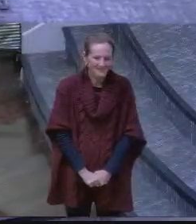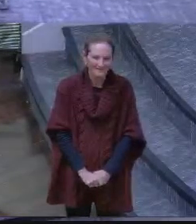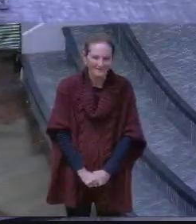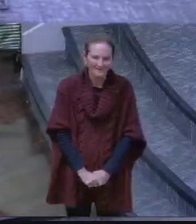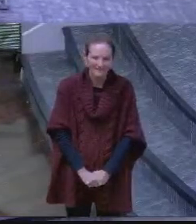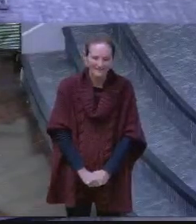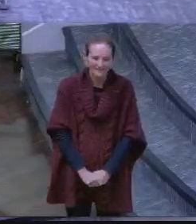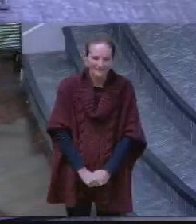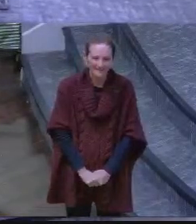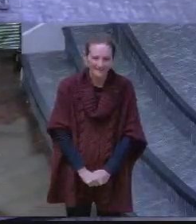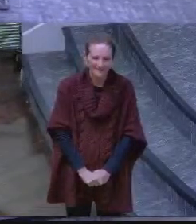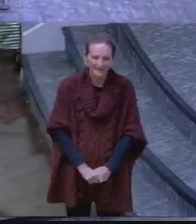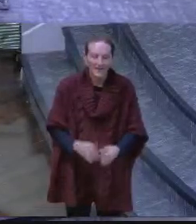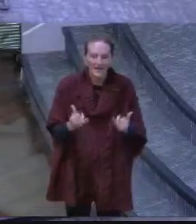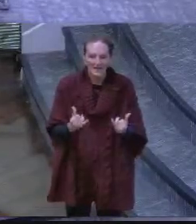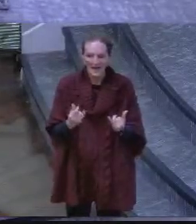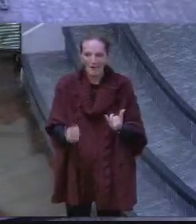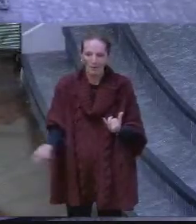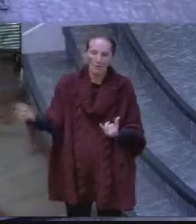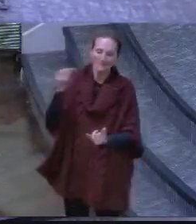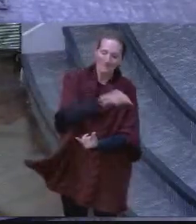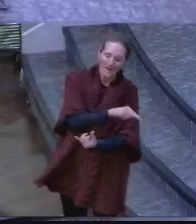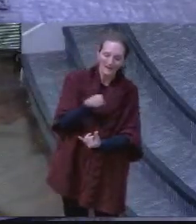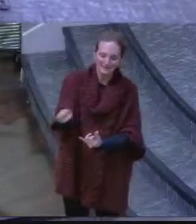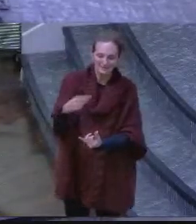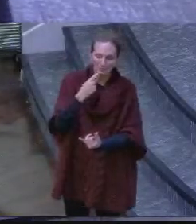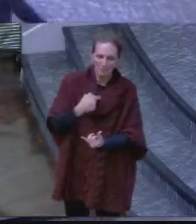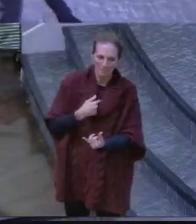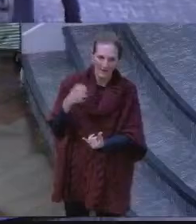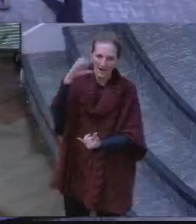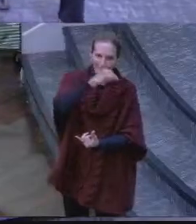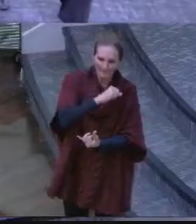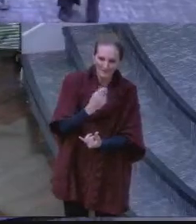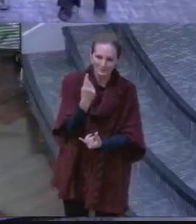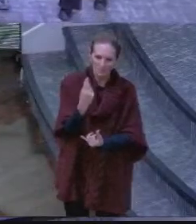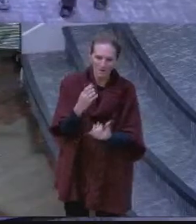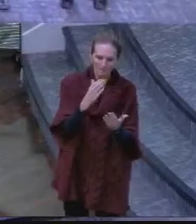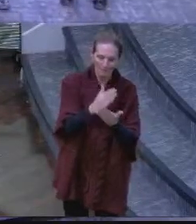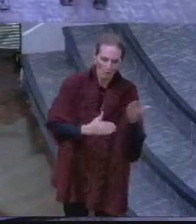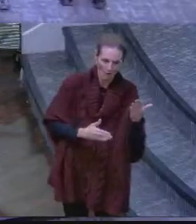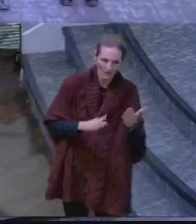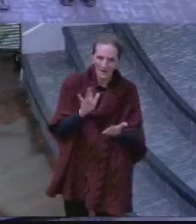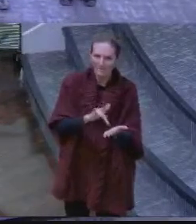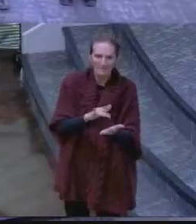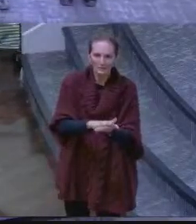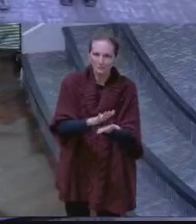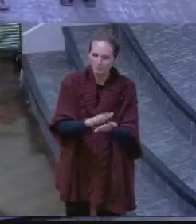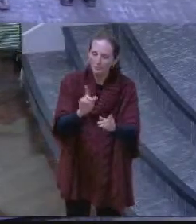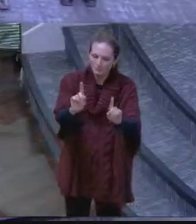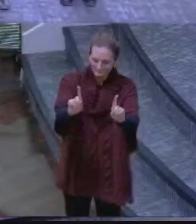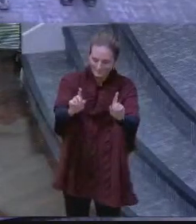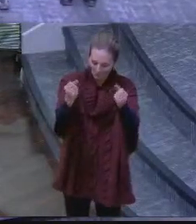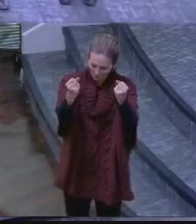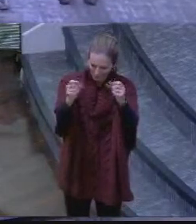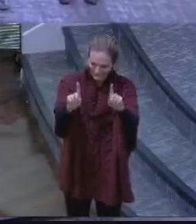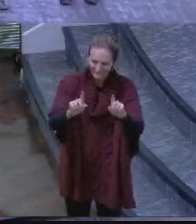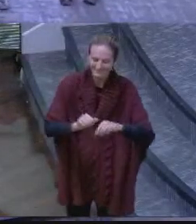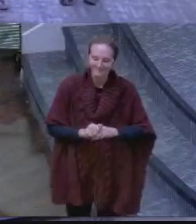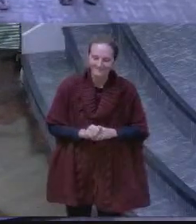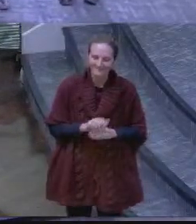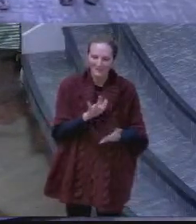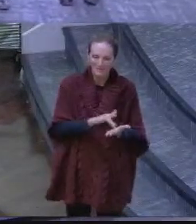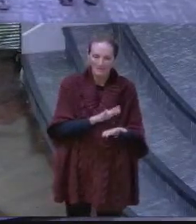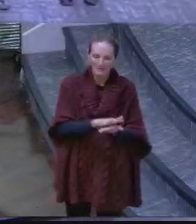And we're going to go back because, as Mr. Thompson pointed out, I skipped a whole section. So middle schoolers, I'm coming back for you. Middle school